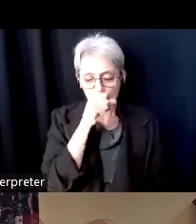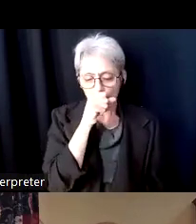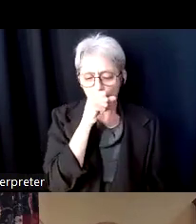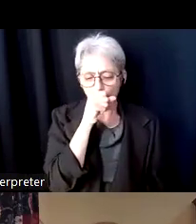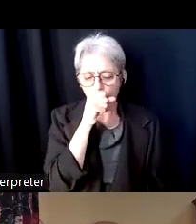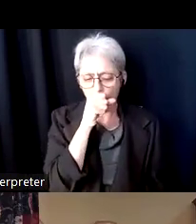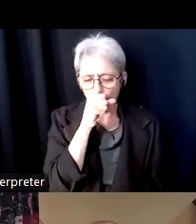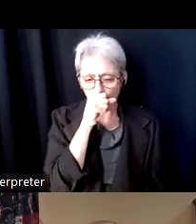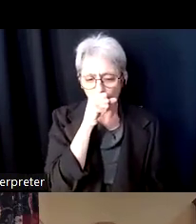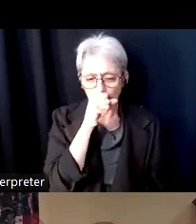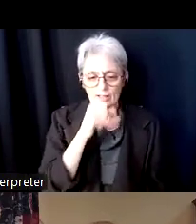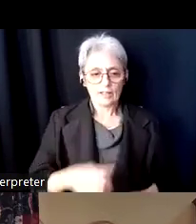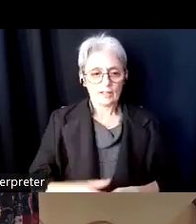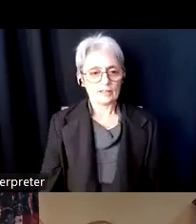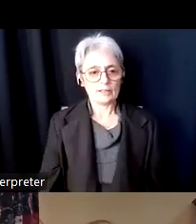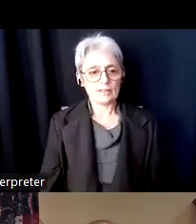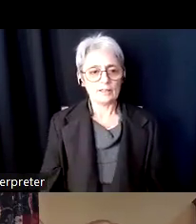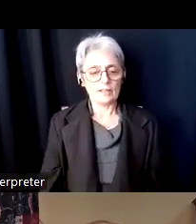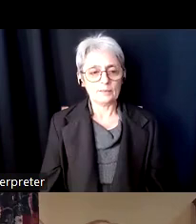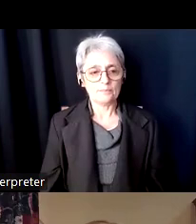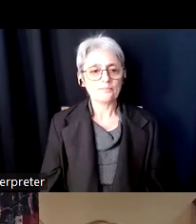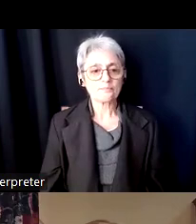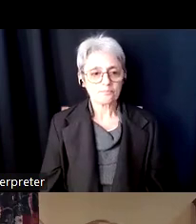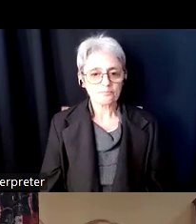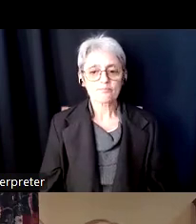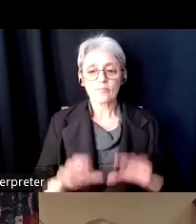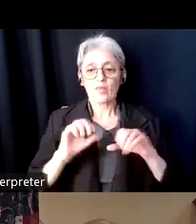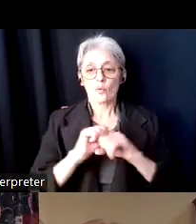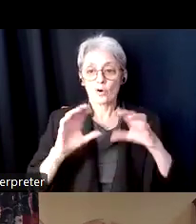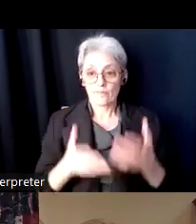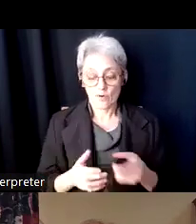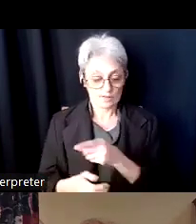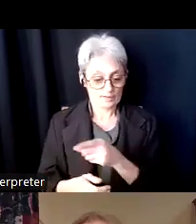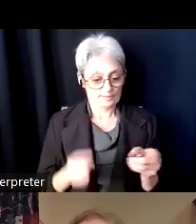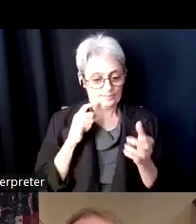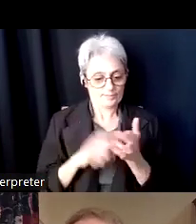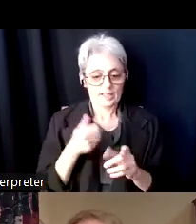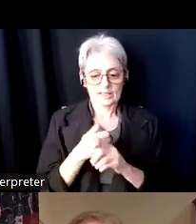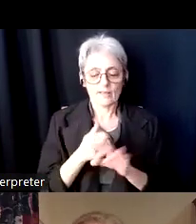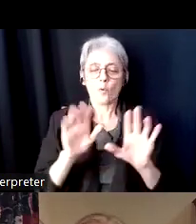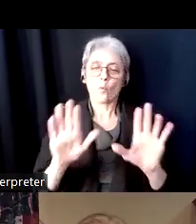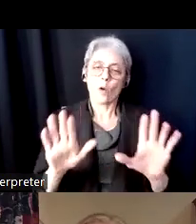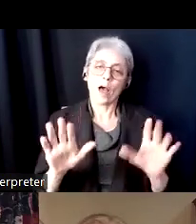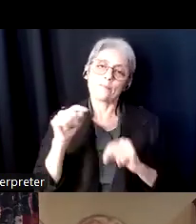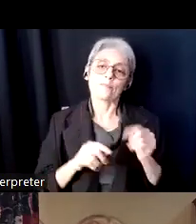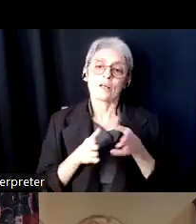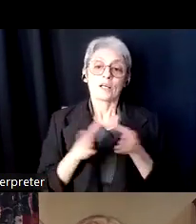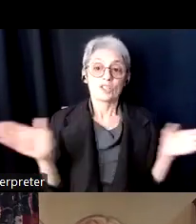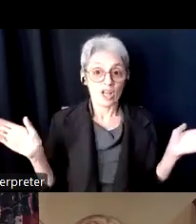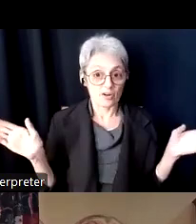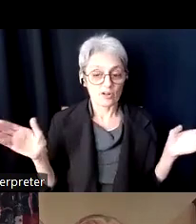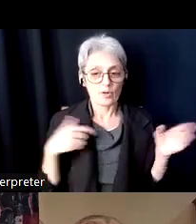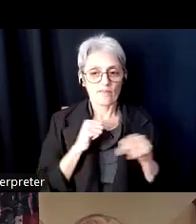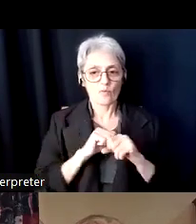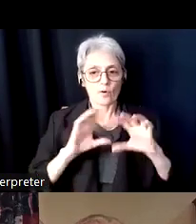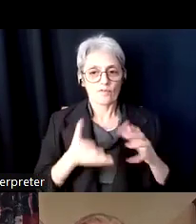We also looked closely at the workforce. Obviously, there is a self-direction, there's an overall workforce crisis impacting the